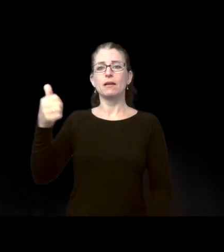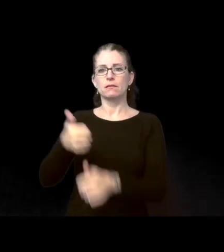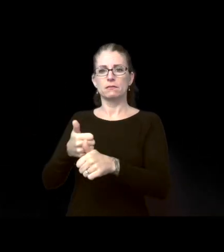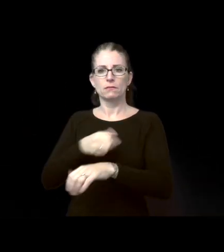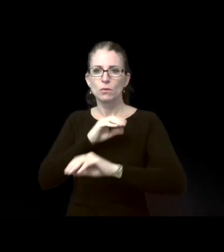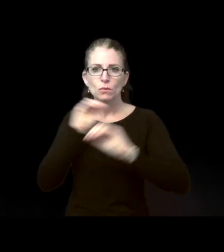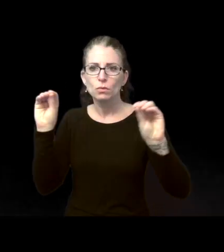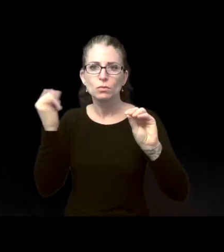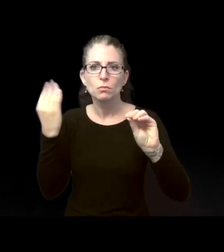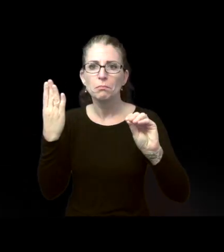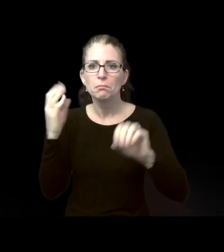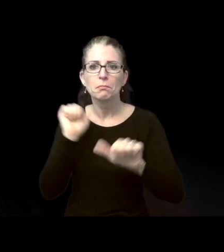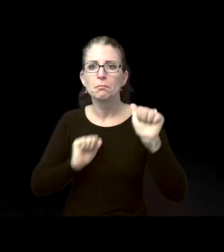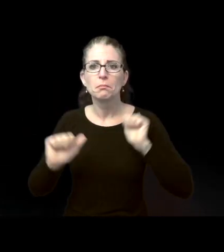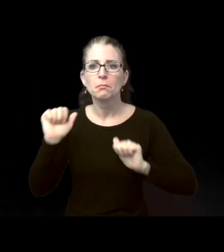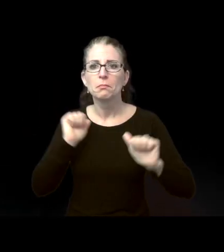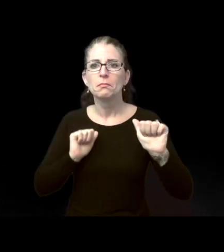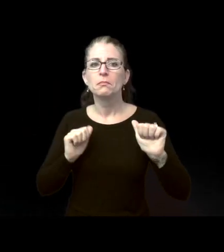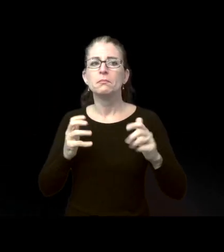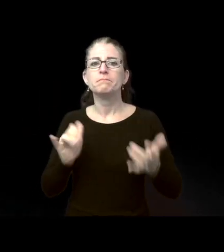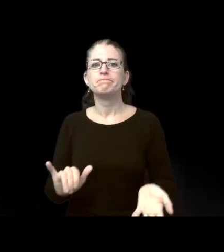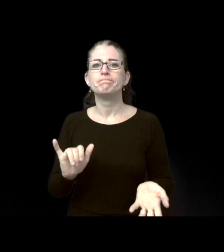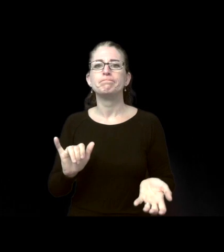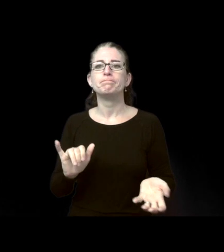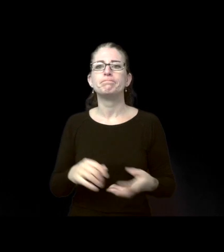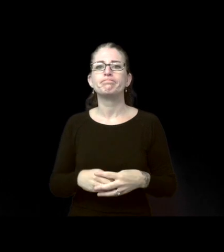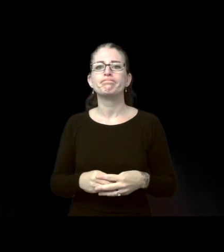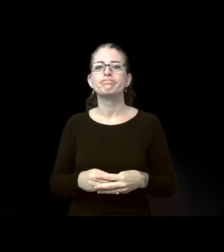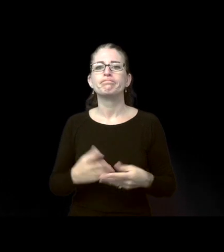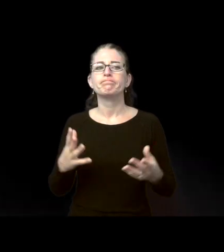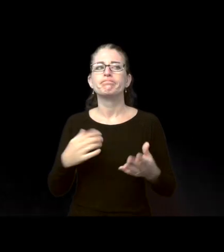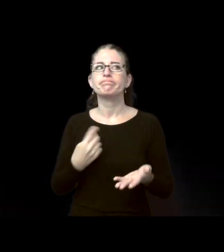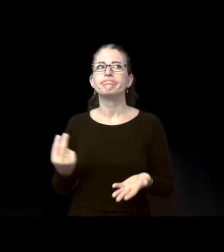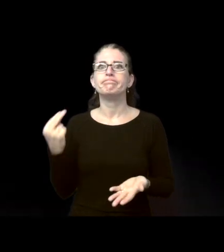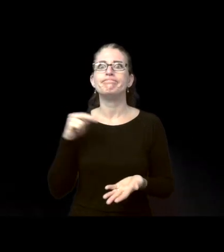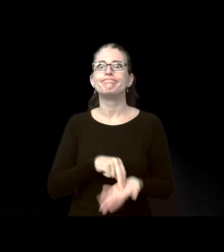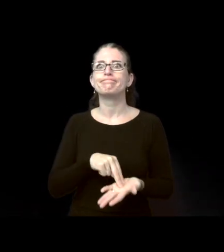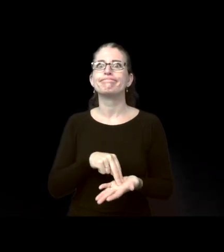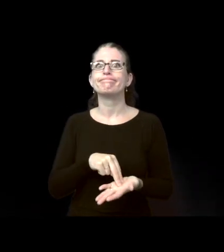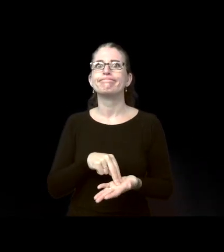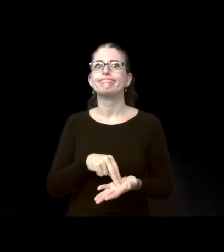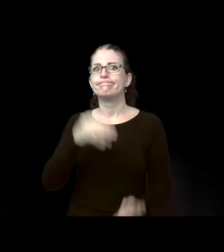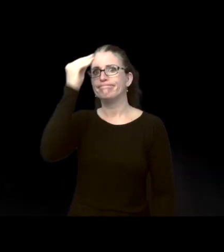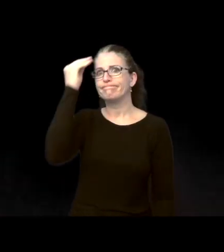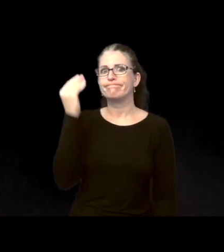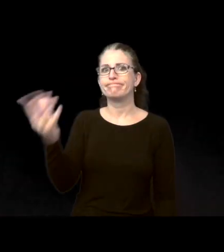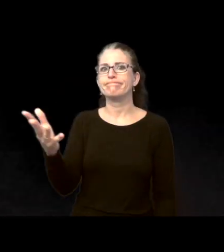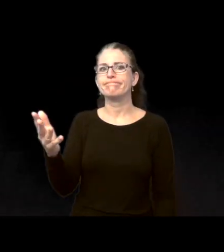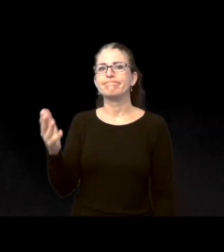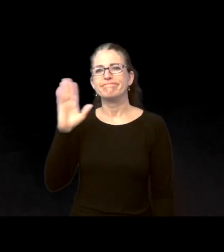who's taking the picture's an out-of-work actress. So I up and